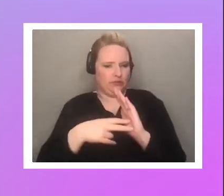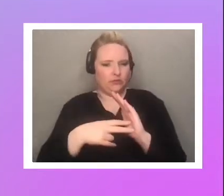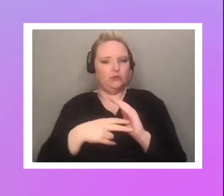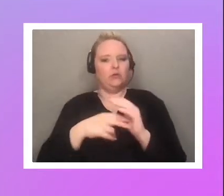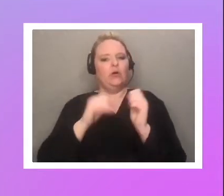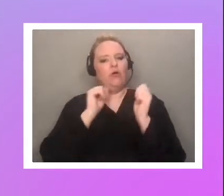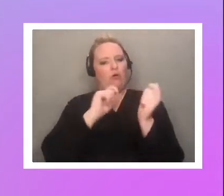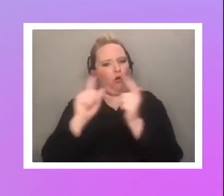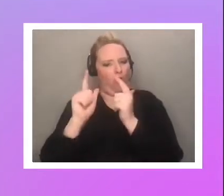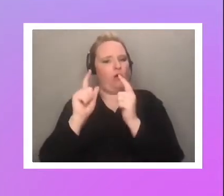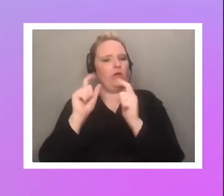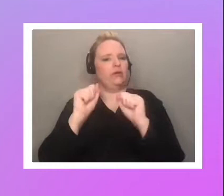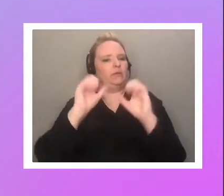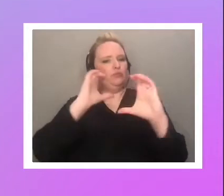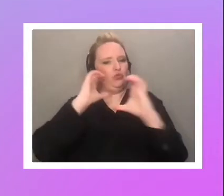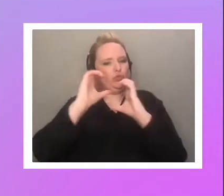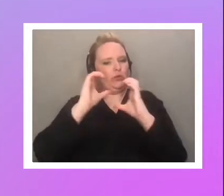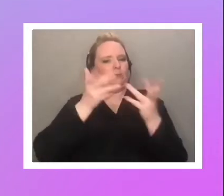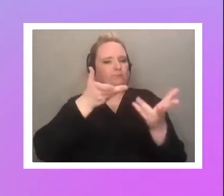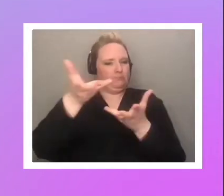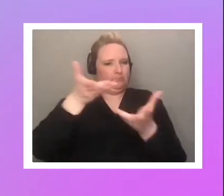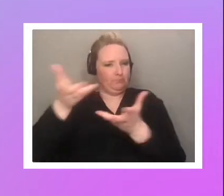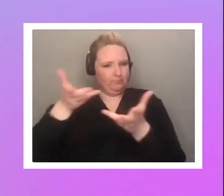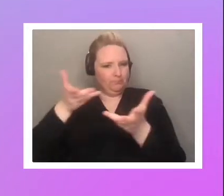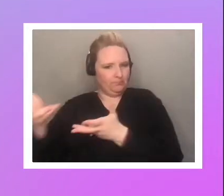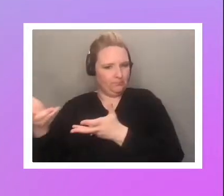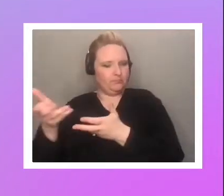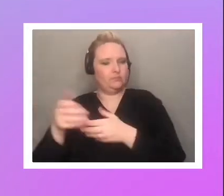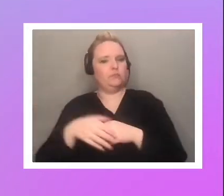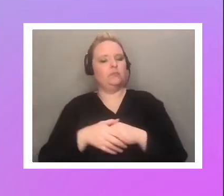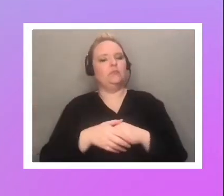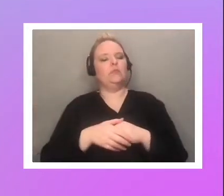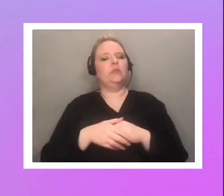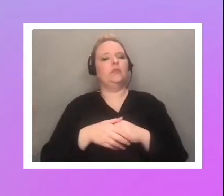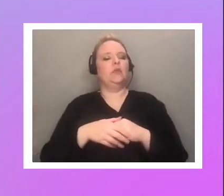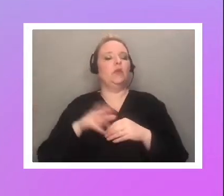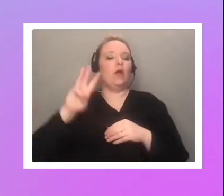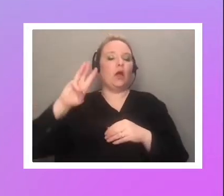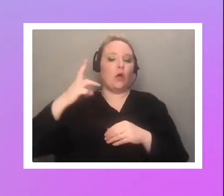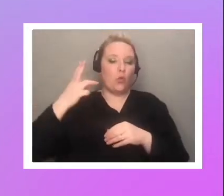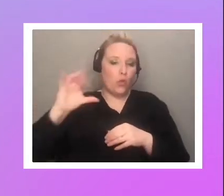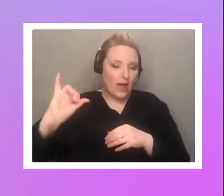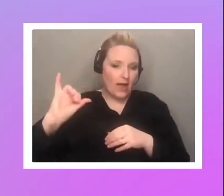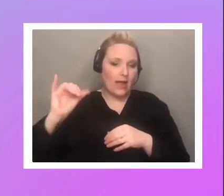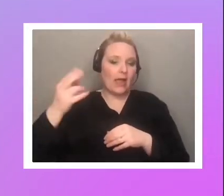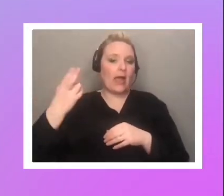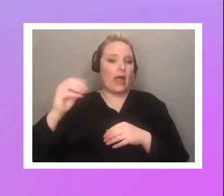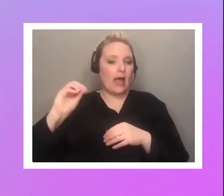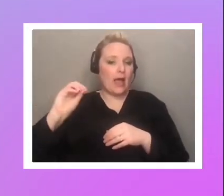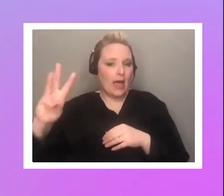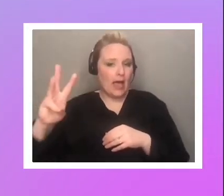can communicate and on why and how to go through testing it.